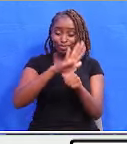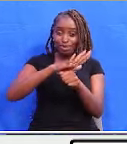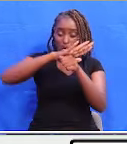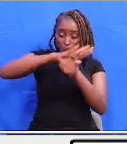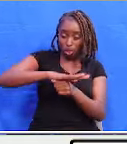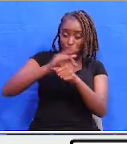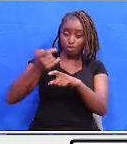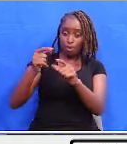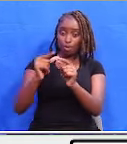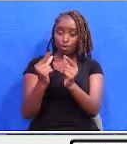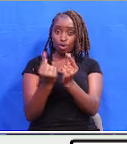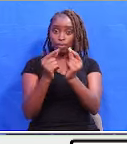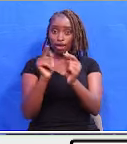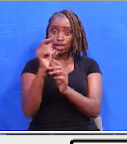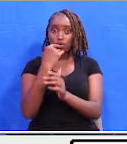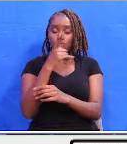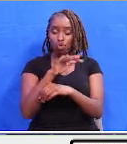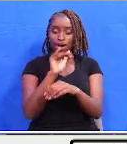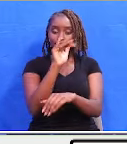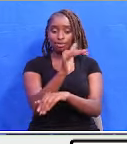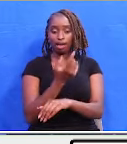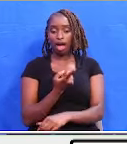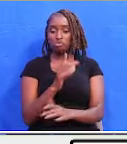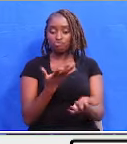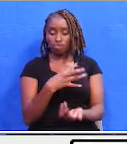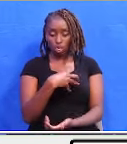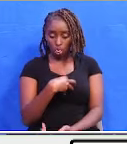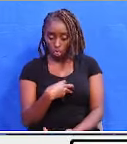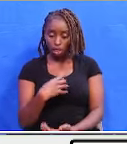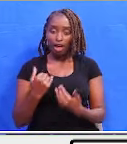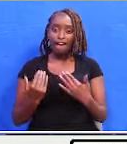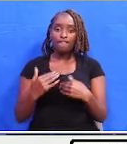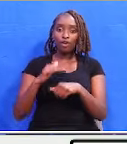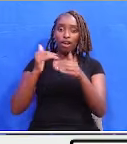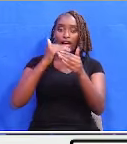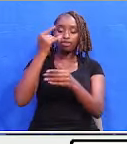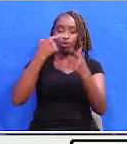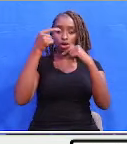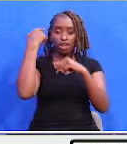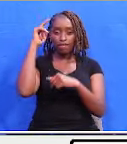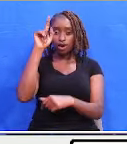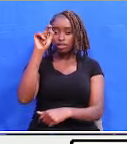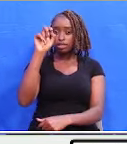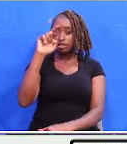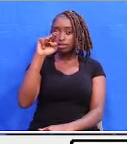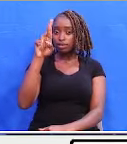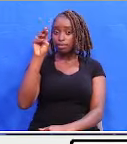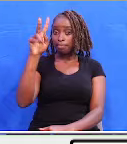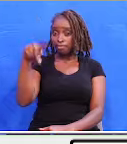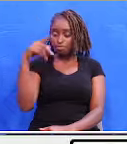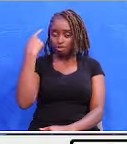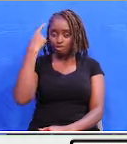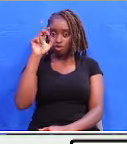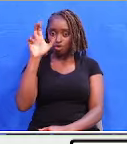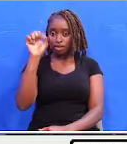of Kenyans who are calling for her resignation, calls that grew louder following the victory of Donald Trump in the U.S. elections. George